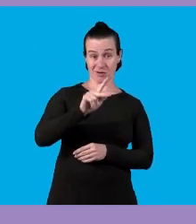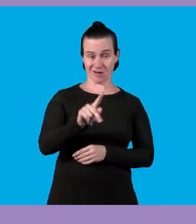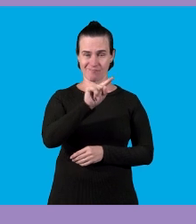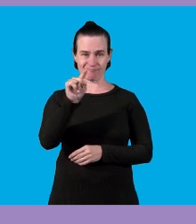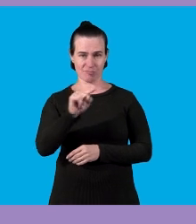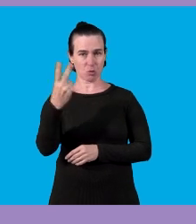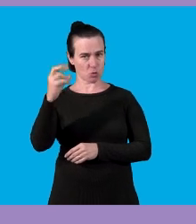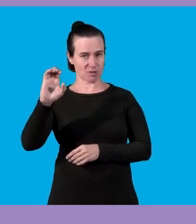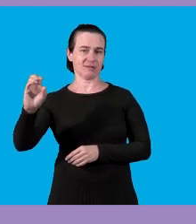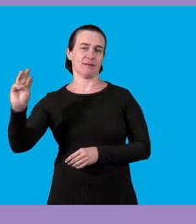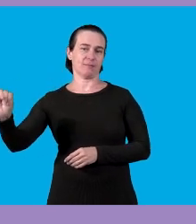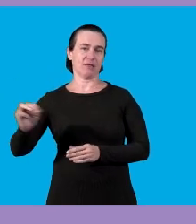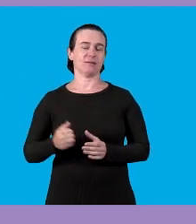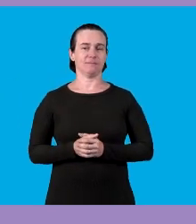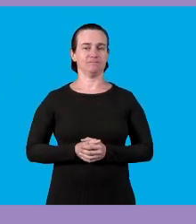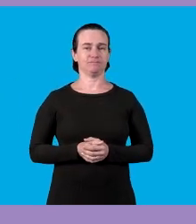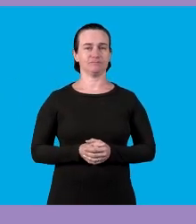centimeters. So that is our